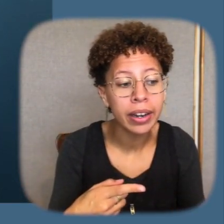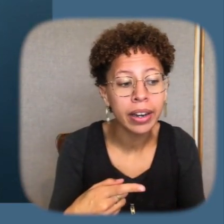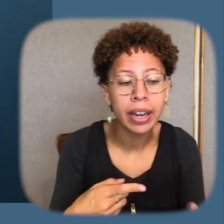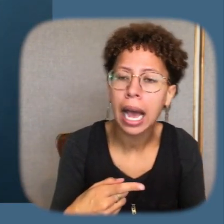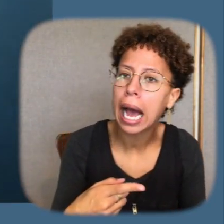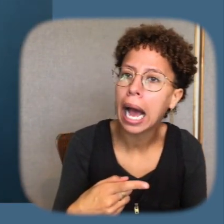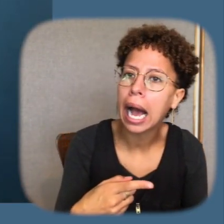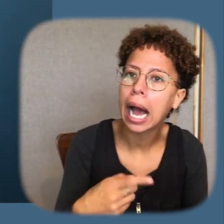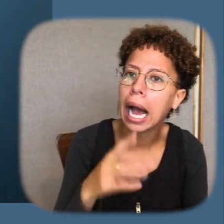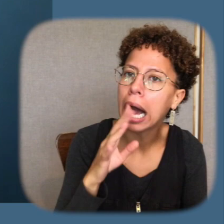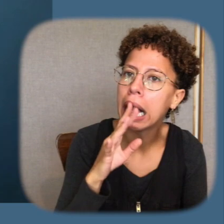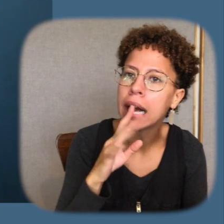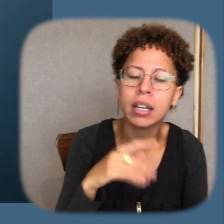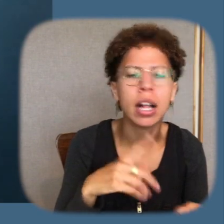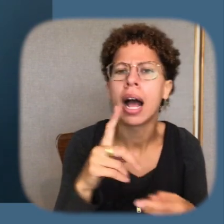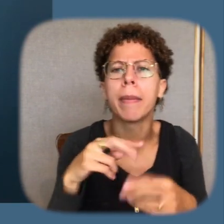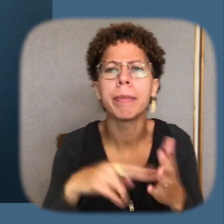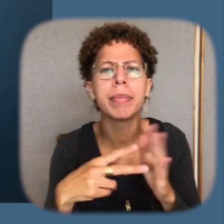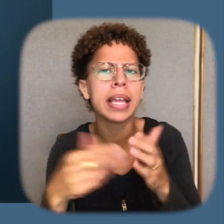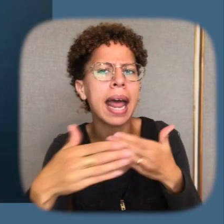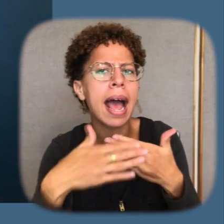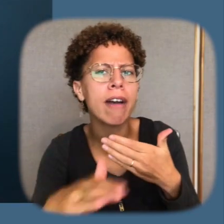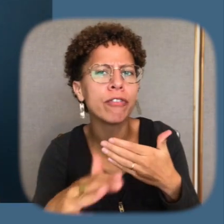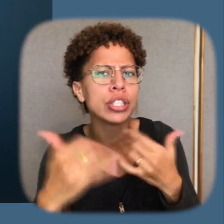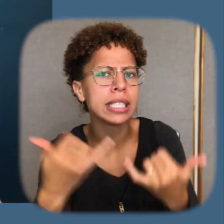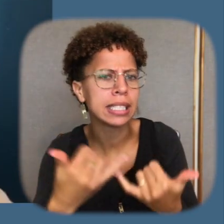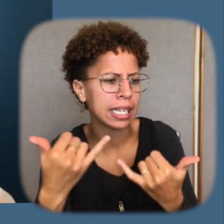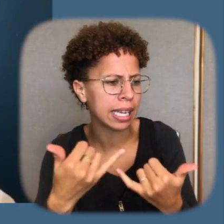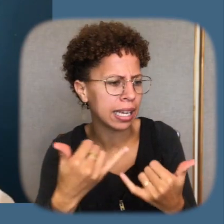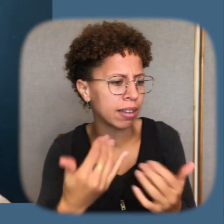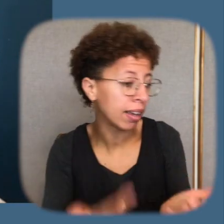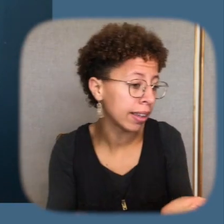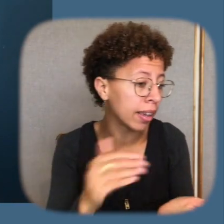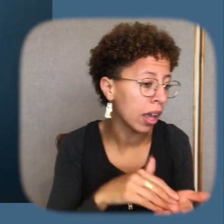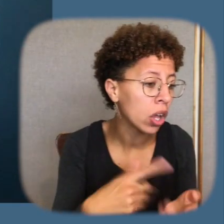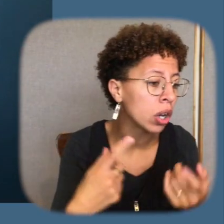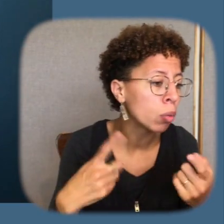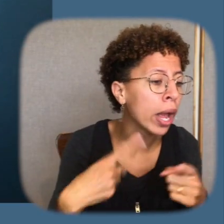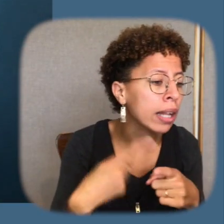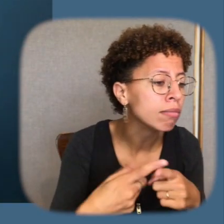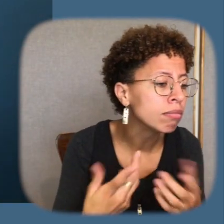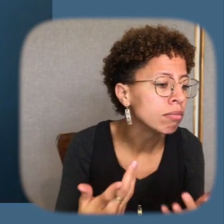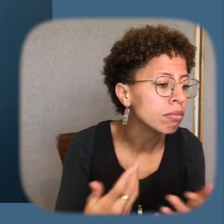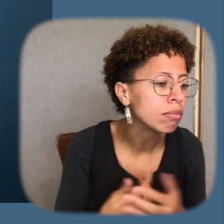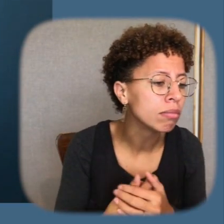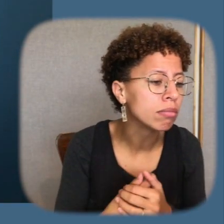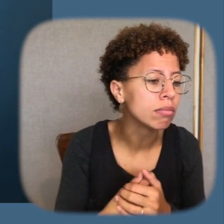minutes. No. I mean after today. When would you like to do this again?